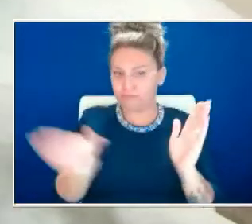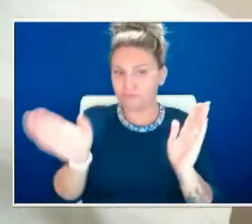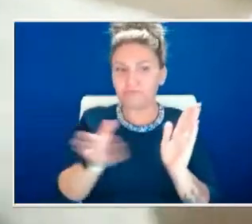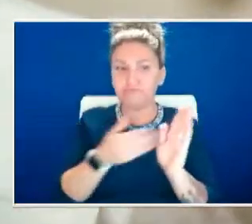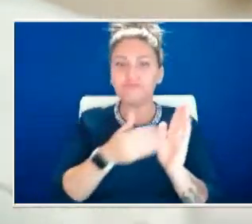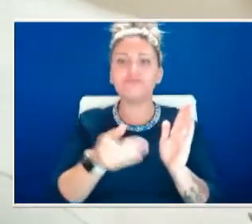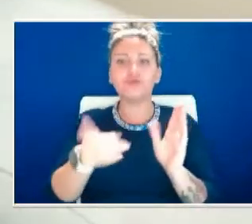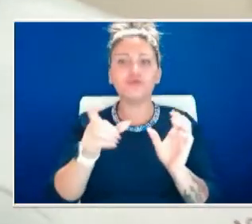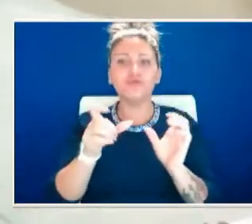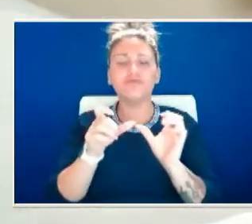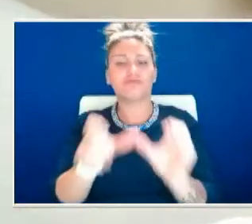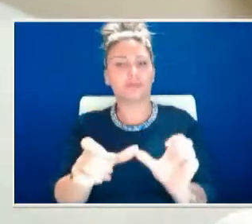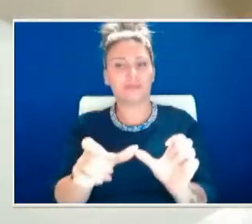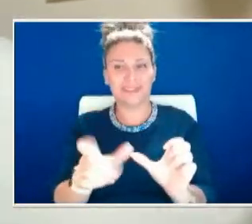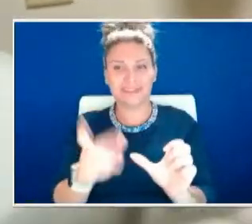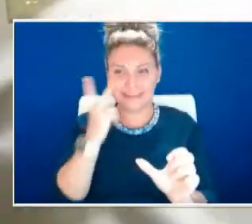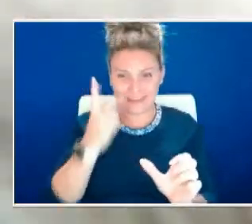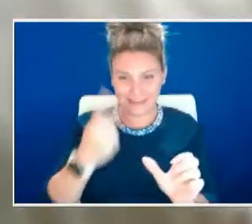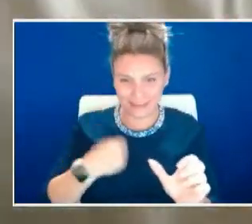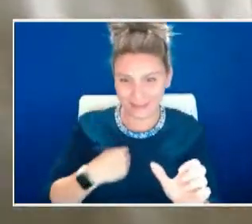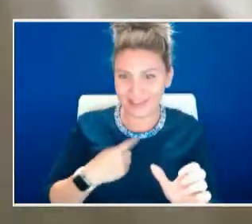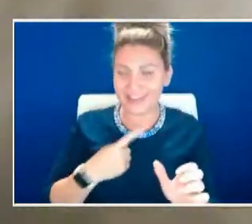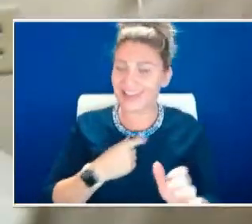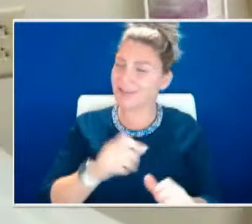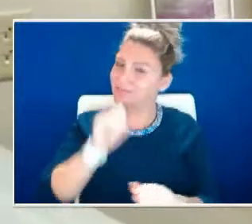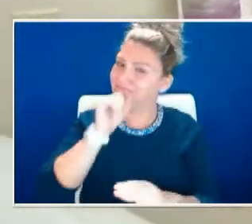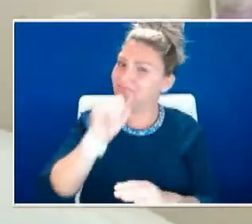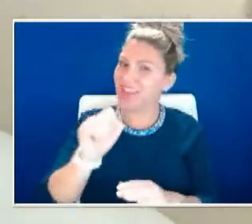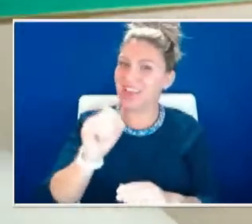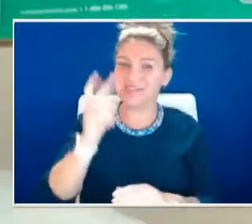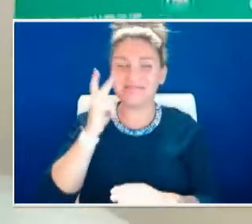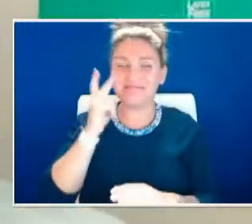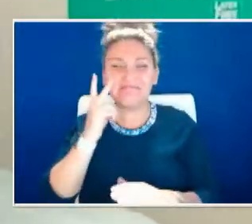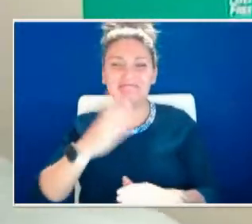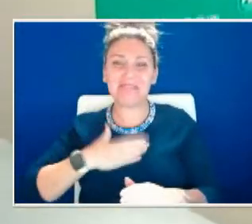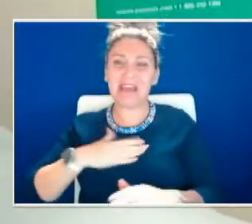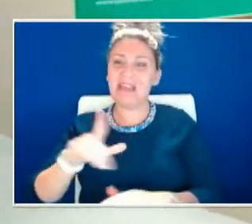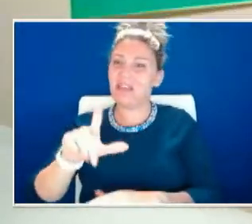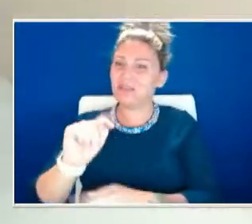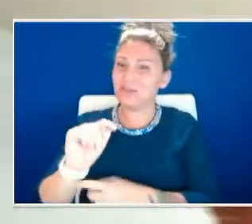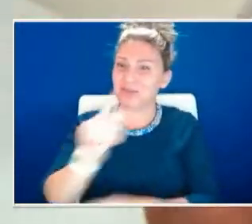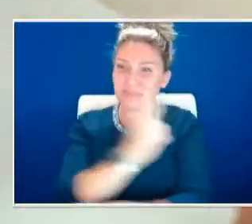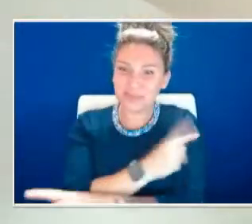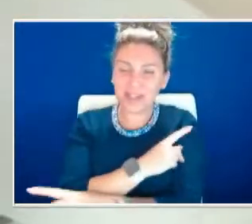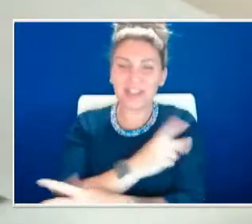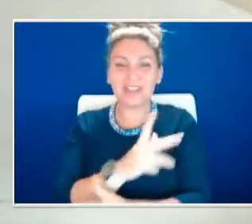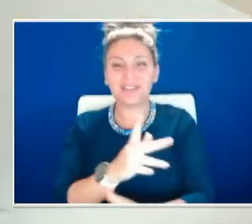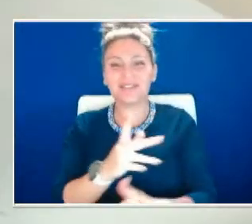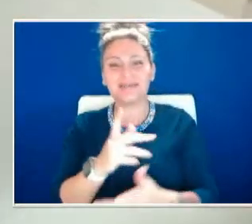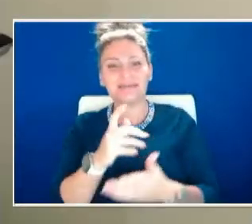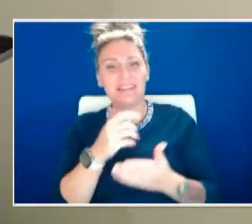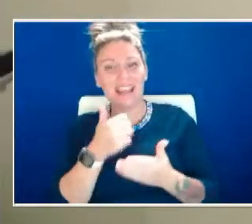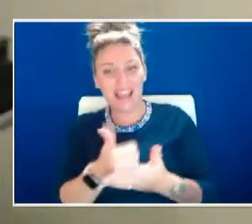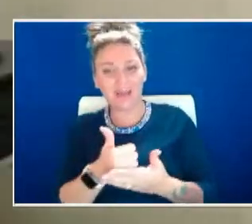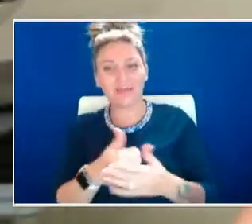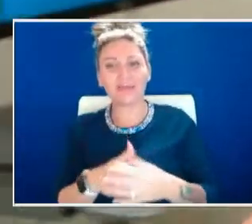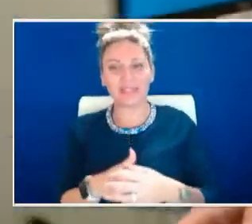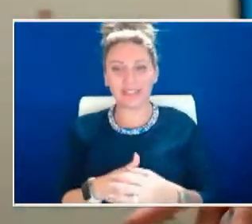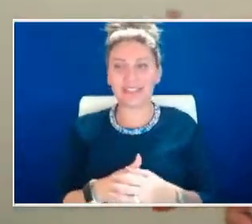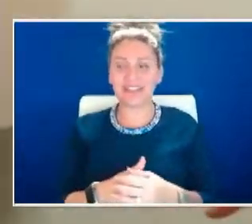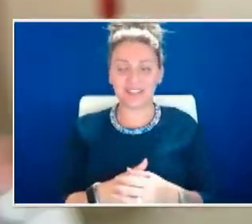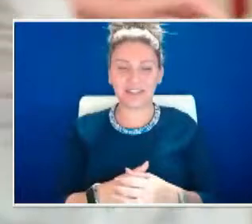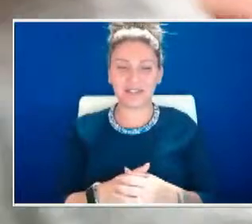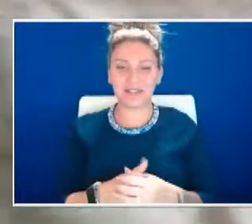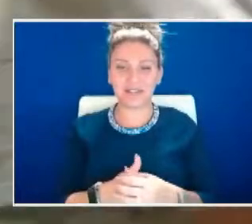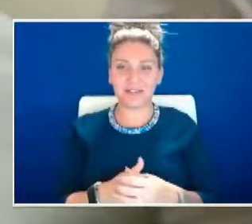to come and see me, which is a highlight. I love having long-term patients. That helps to create this person. Well